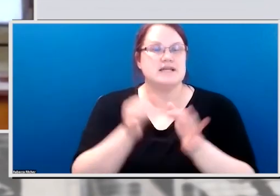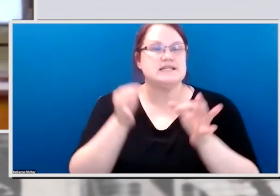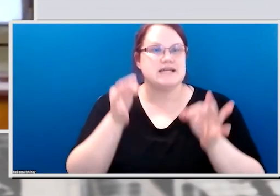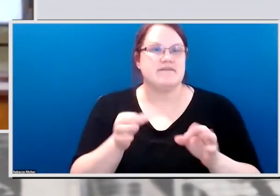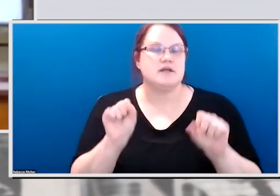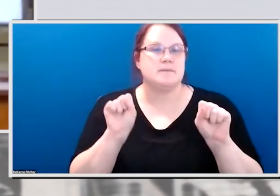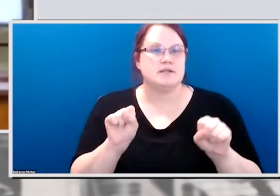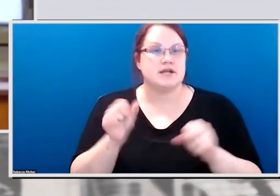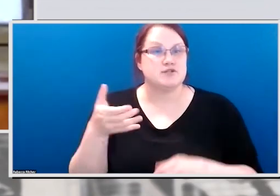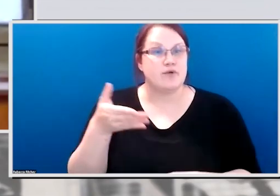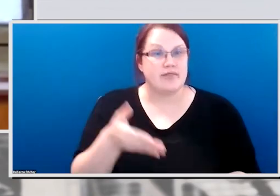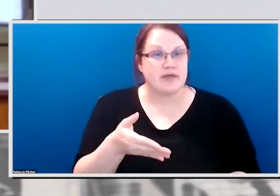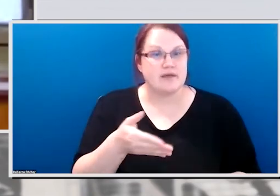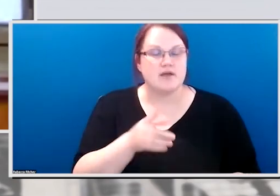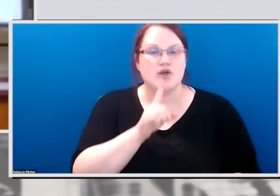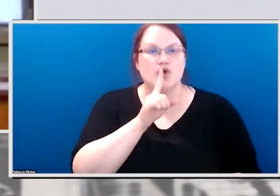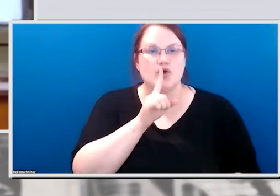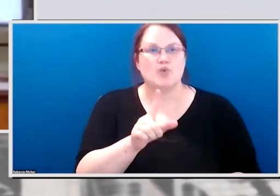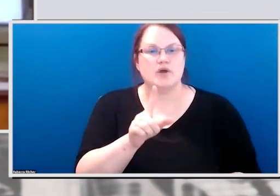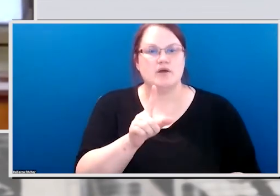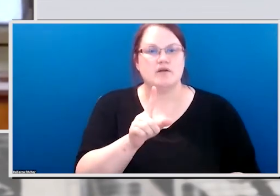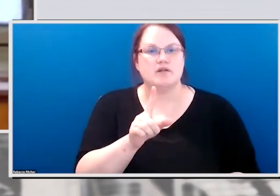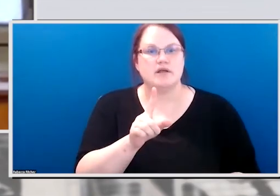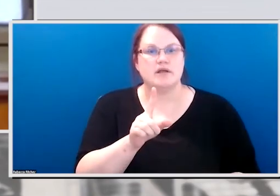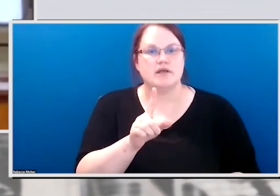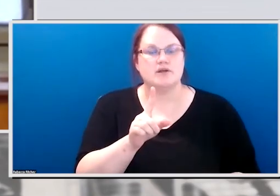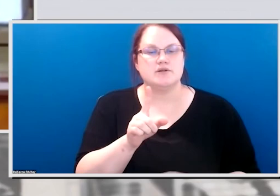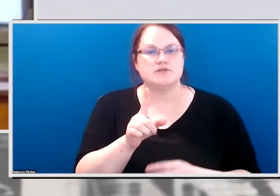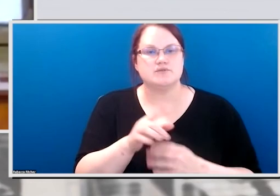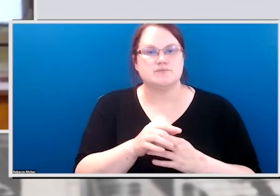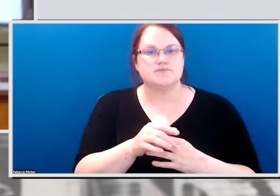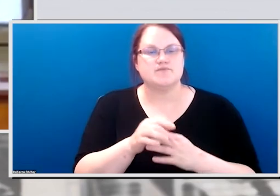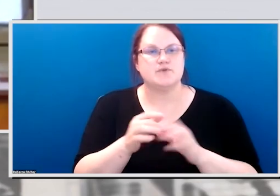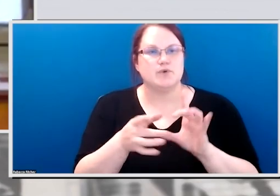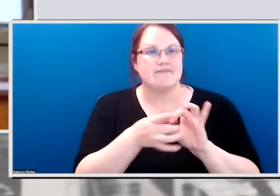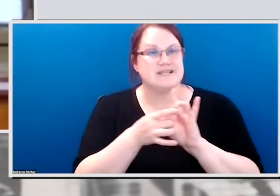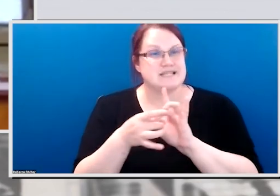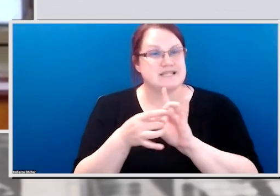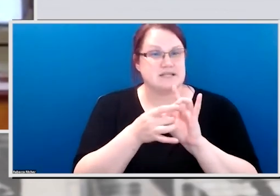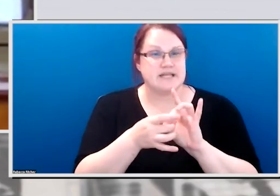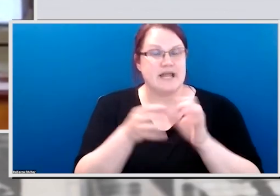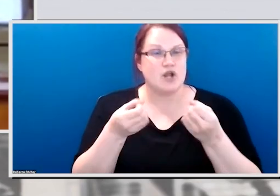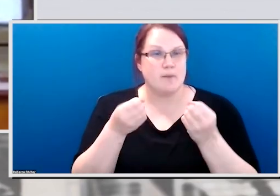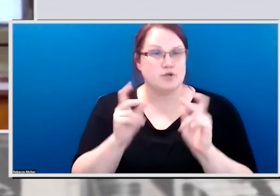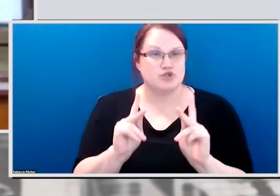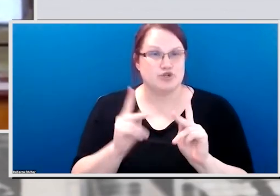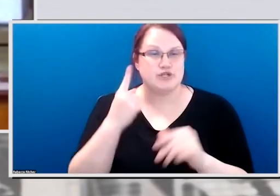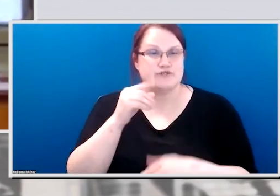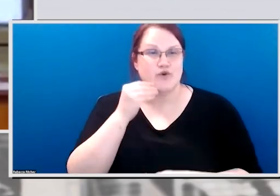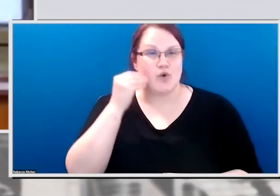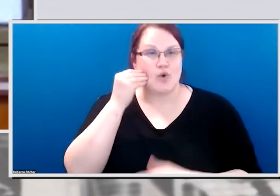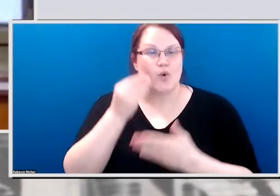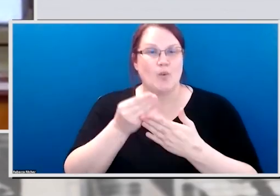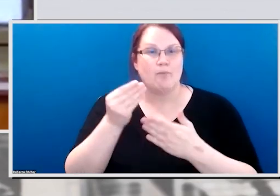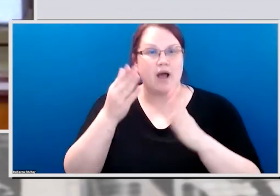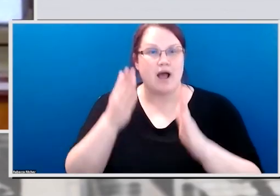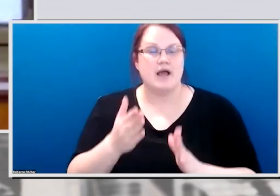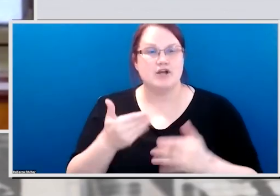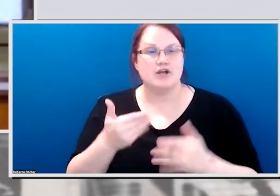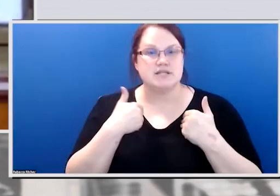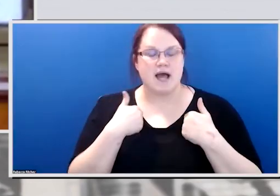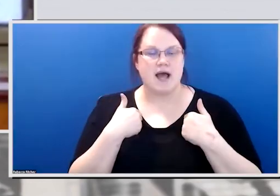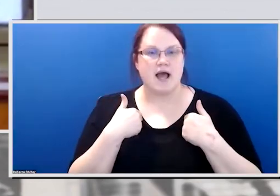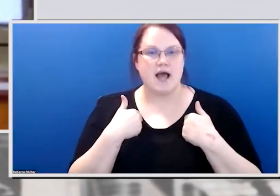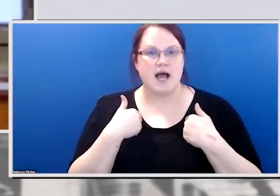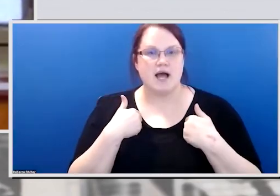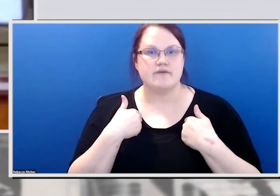potential there as really a tool to unlock in order to facilitate those opportunities for home buyers to have,